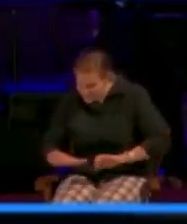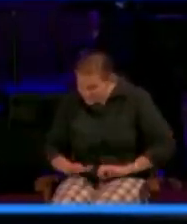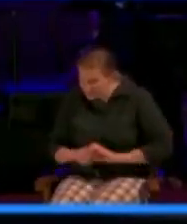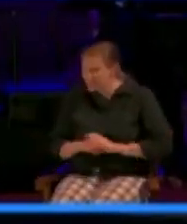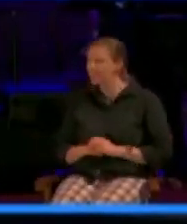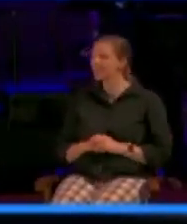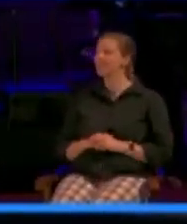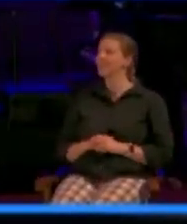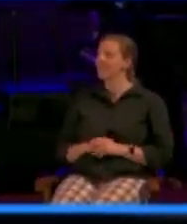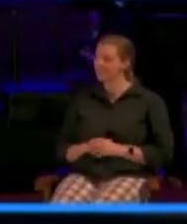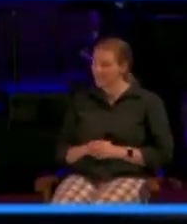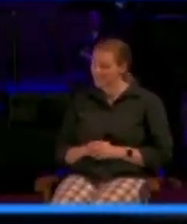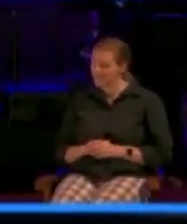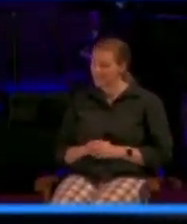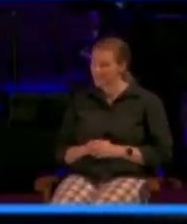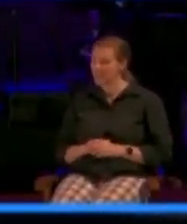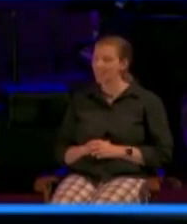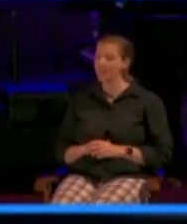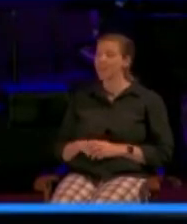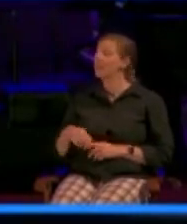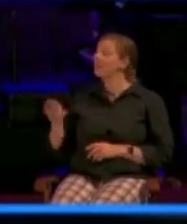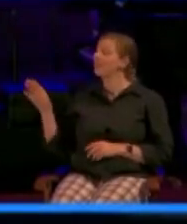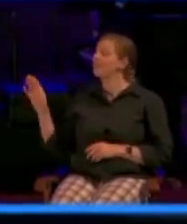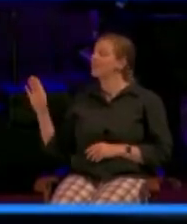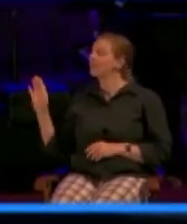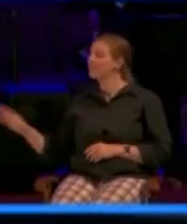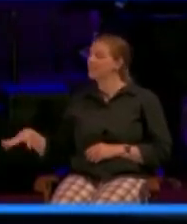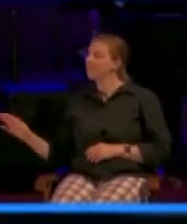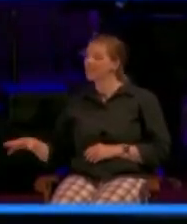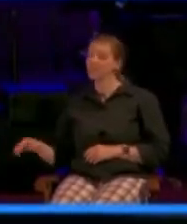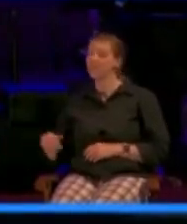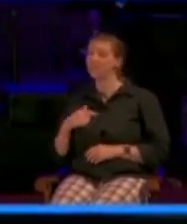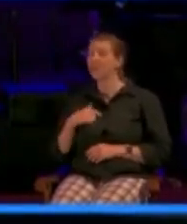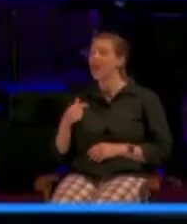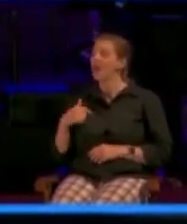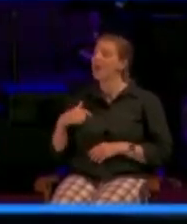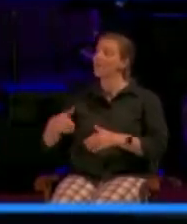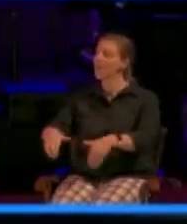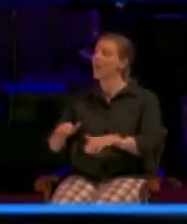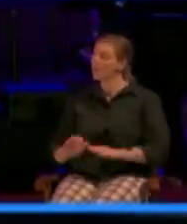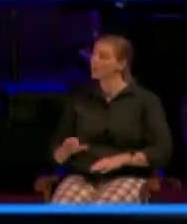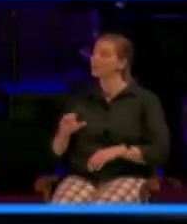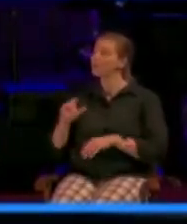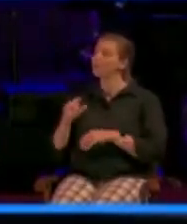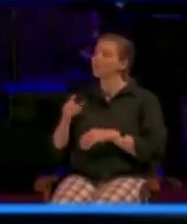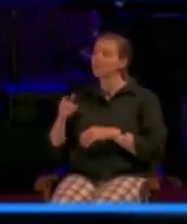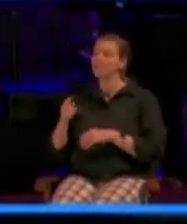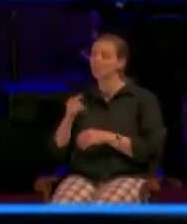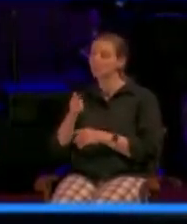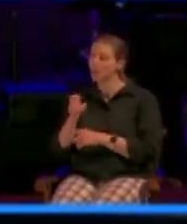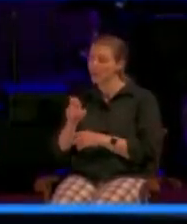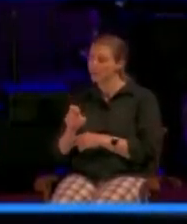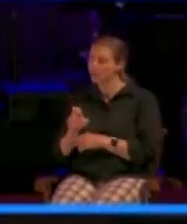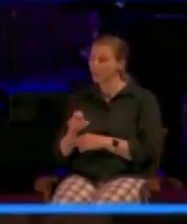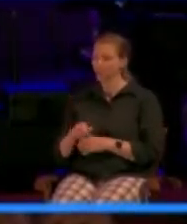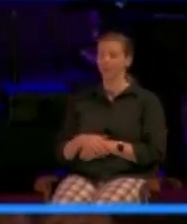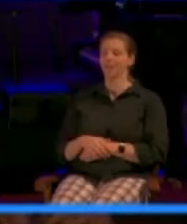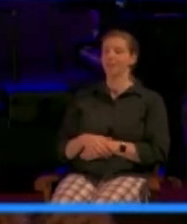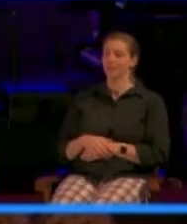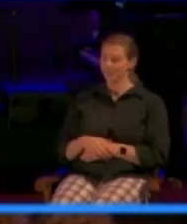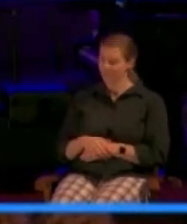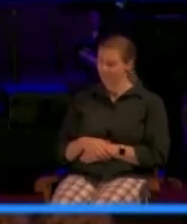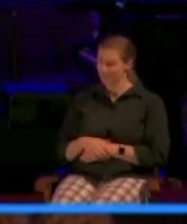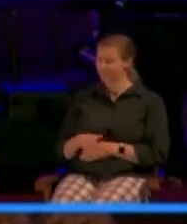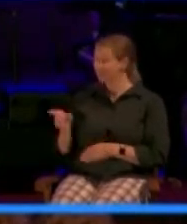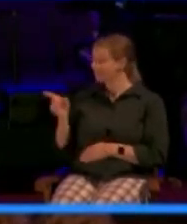stick it on his front door so that next morning when David got up, he'd find that sheet of paper. Well, he would spend hours out in the yard. His feet weren't